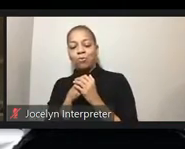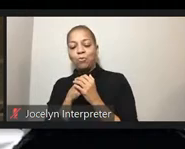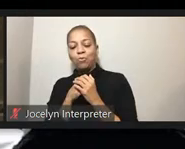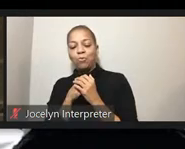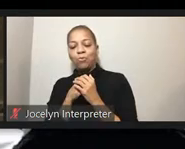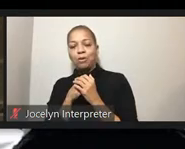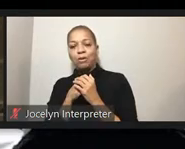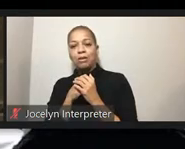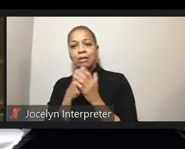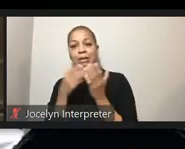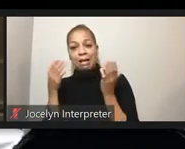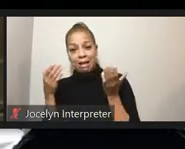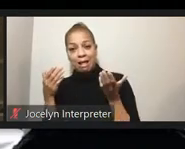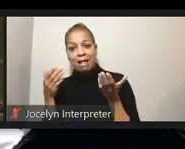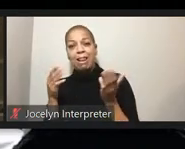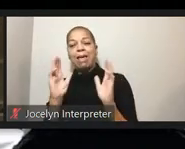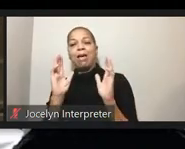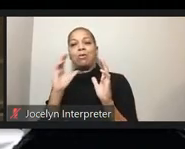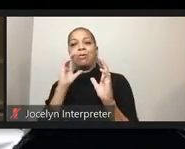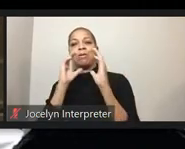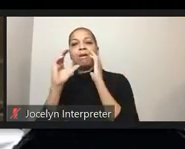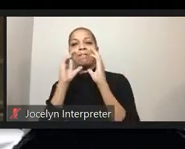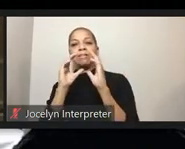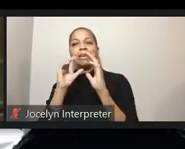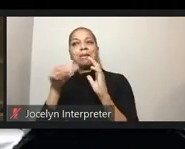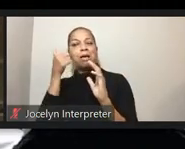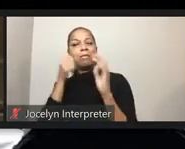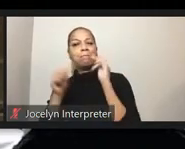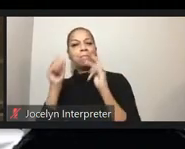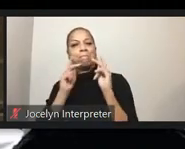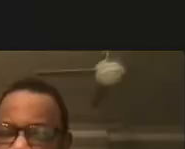and allow it to be witnessed.